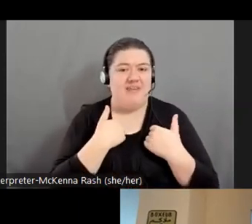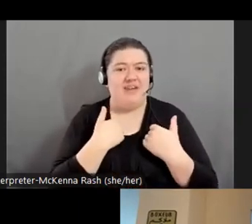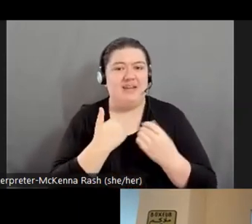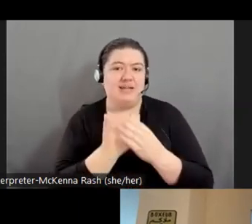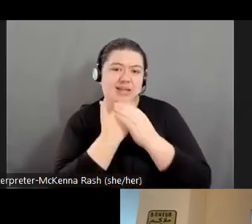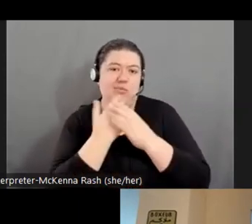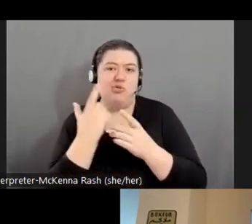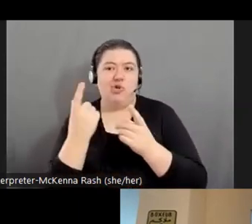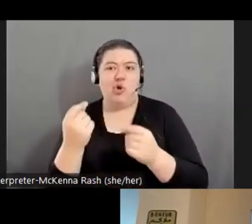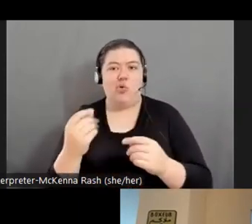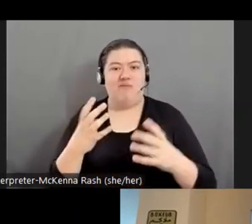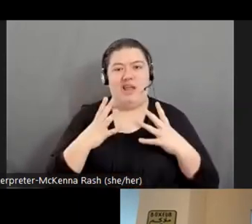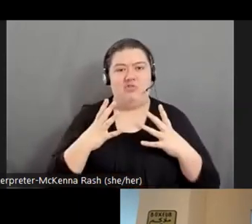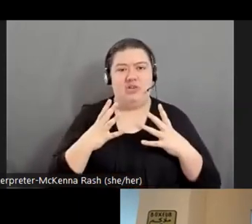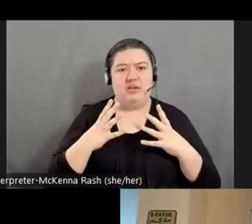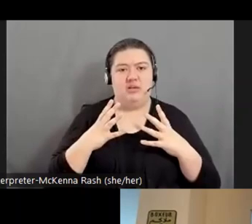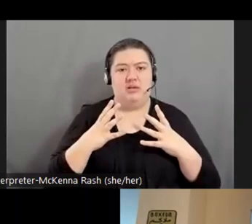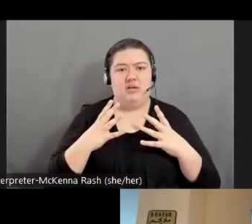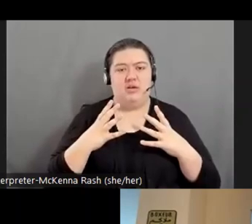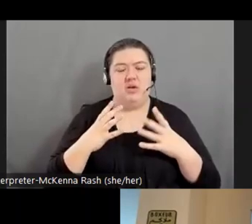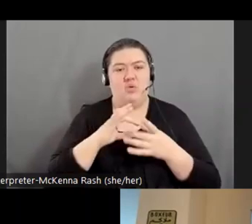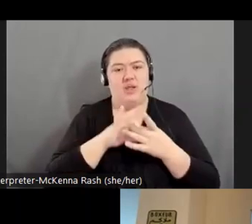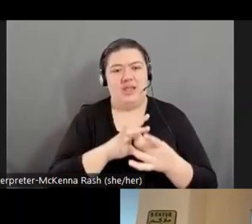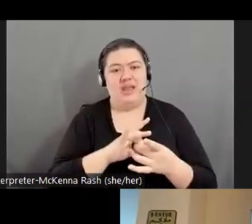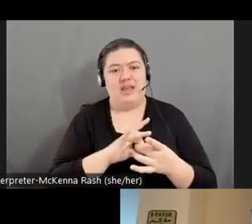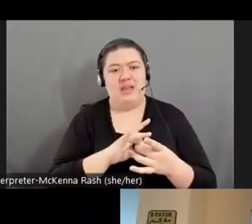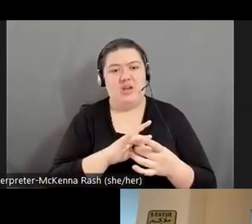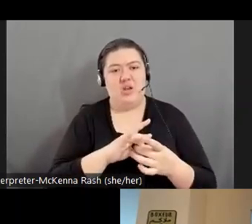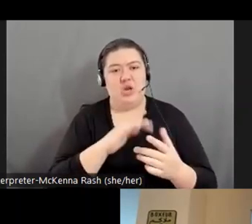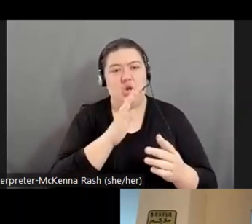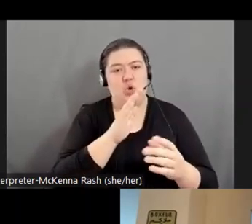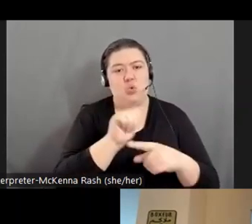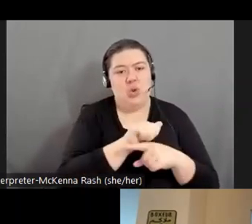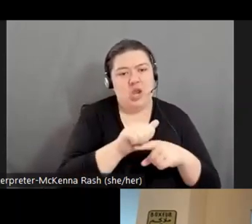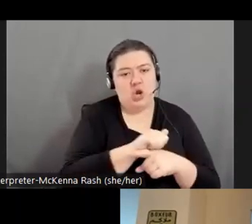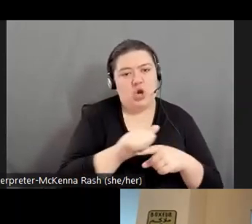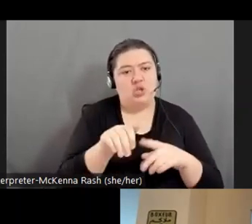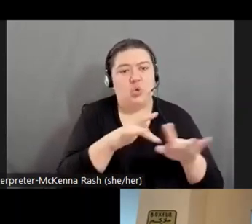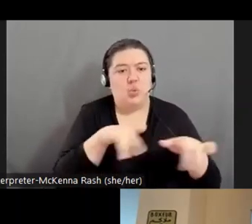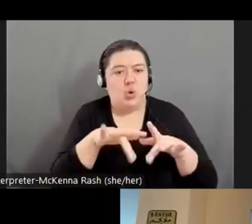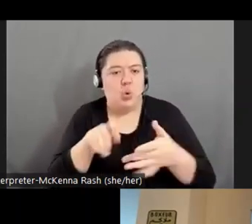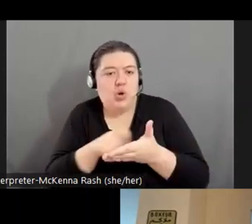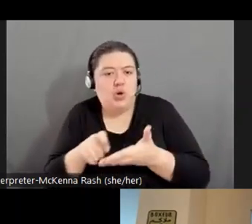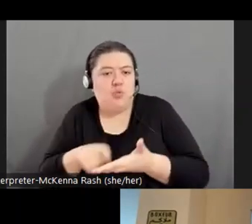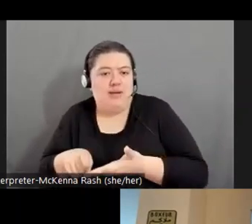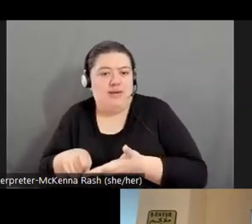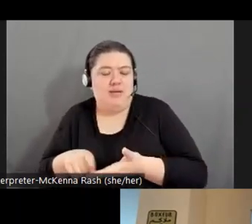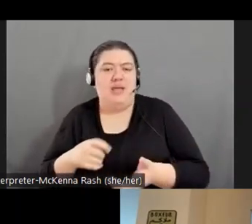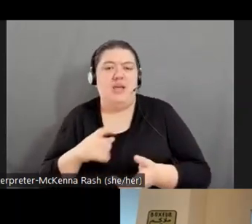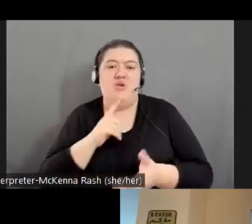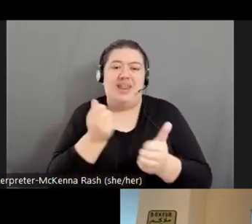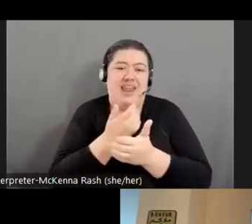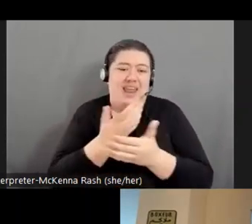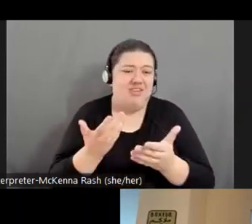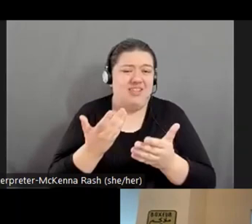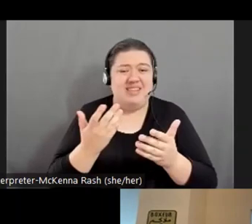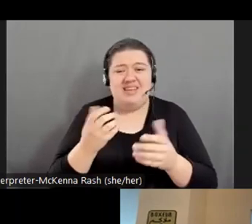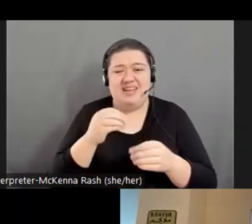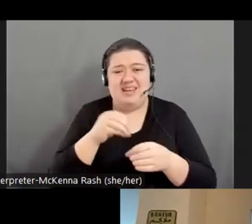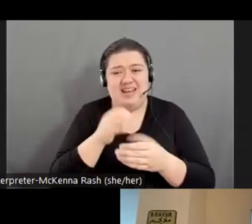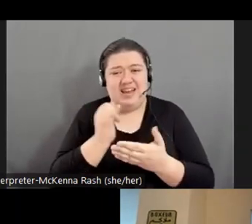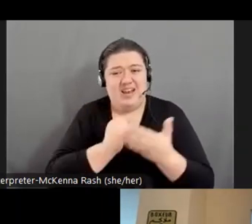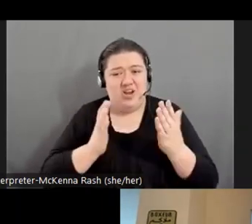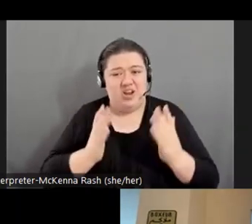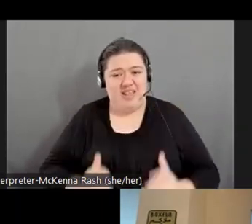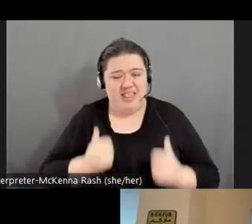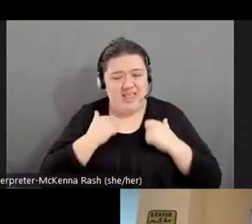vacation. Related, rehearsing, recording, writing. Mm-hmm. Pretty much everything in an artist's life is either